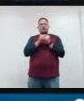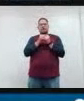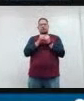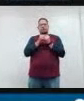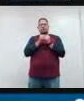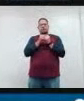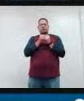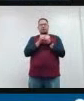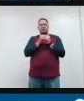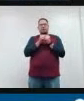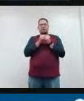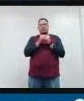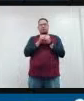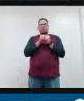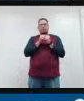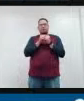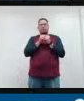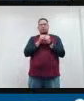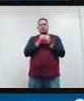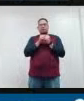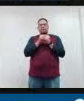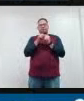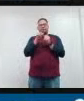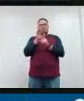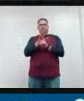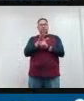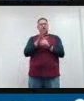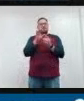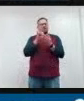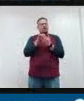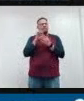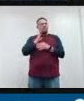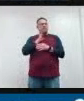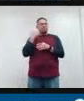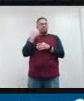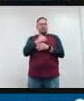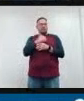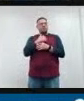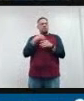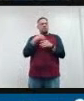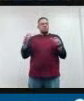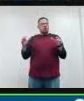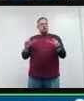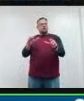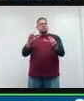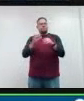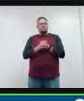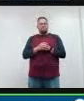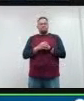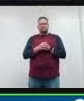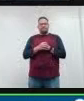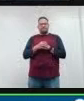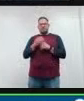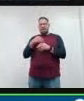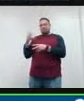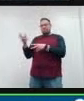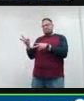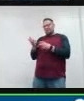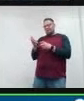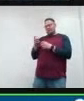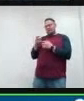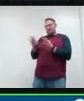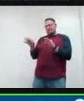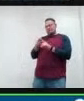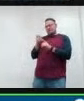Yeah, and I feel it aligns really well with our board member code of conduct, so I appreciate it. I might have borrowed some language from there.